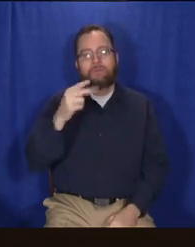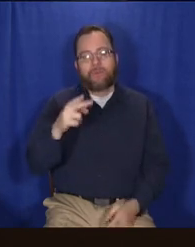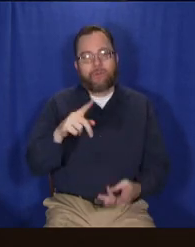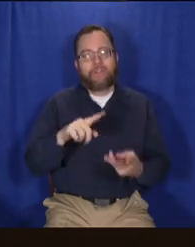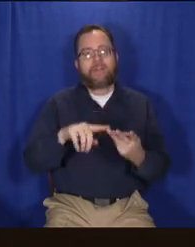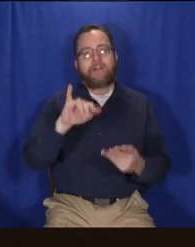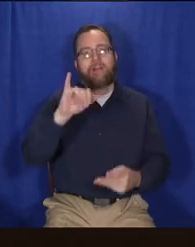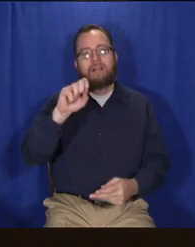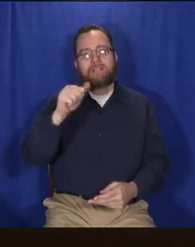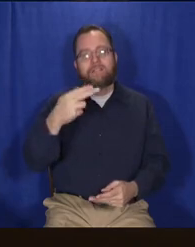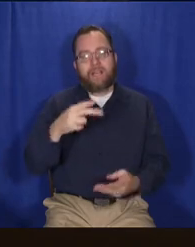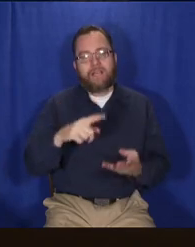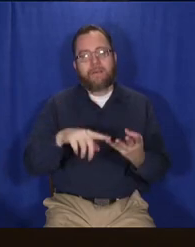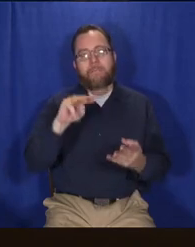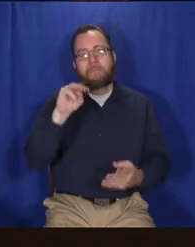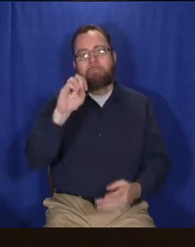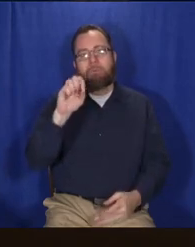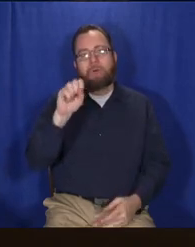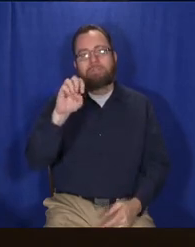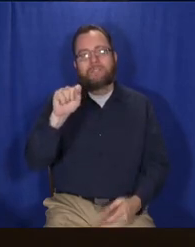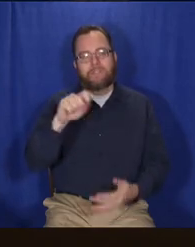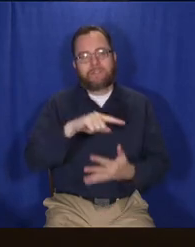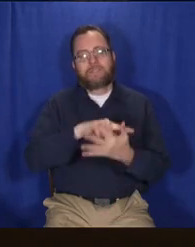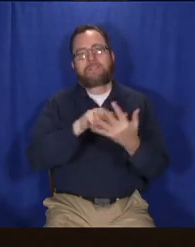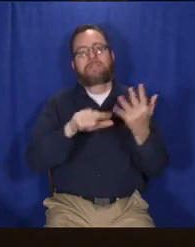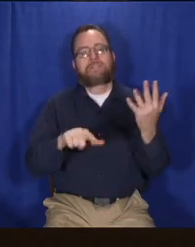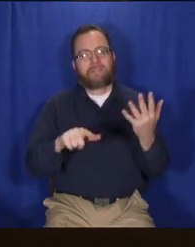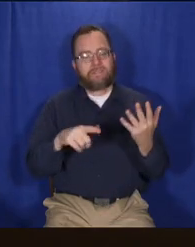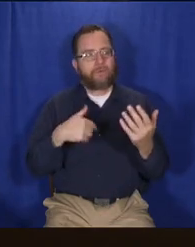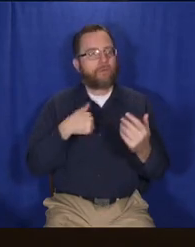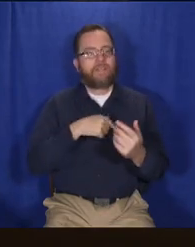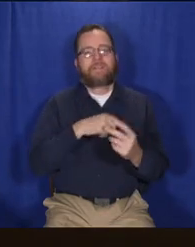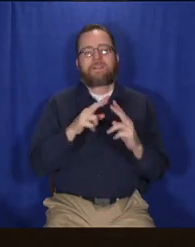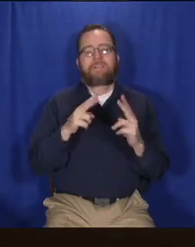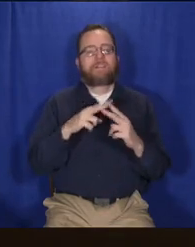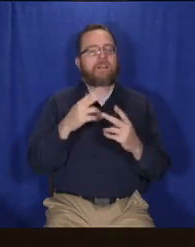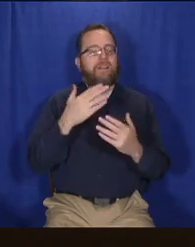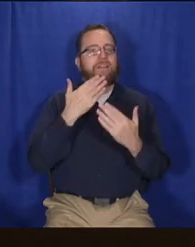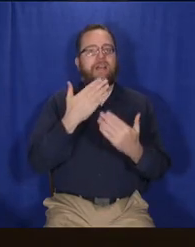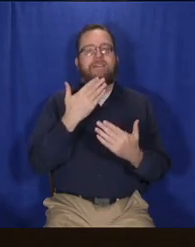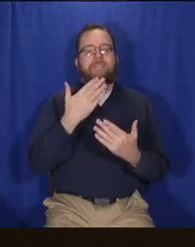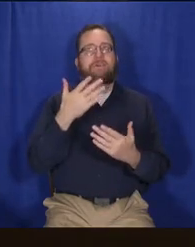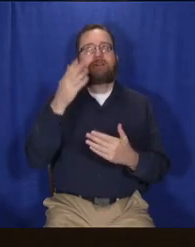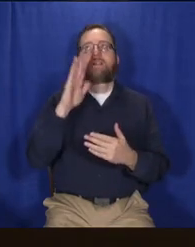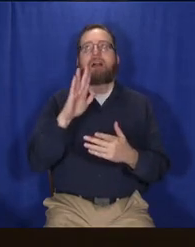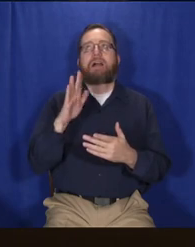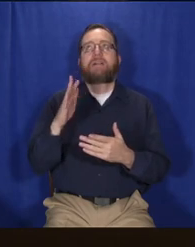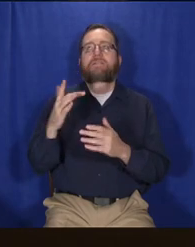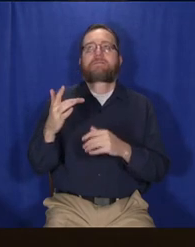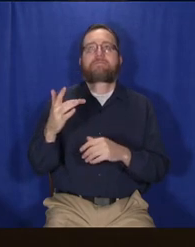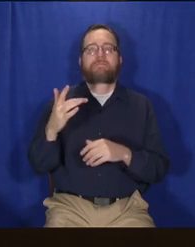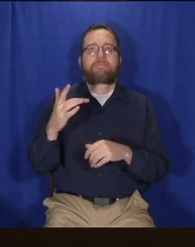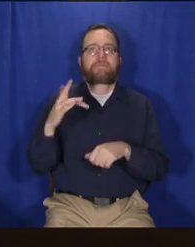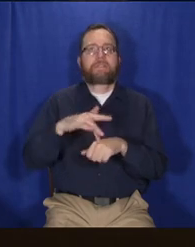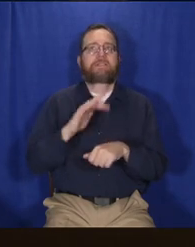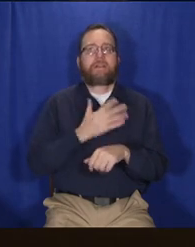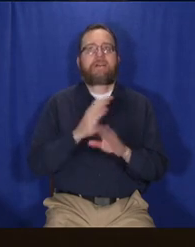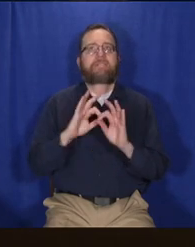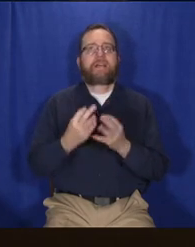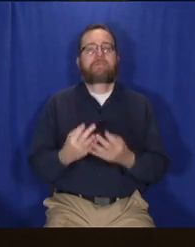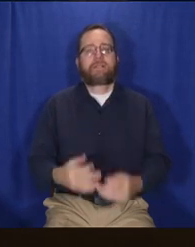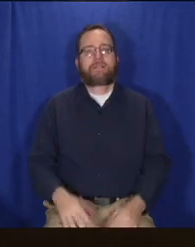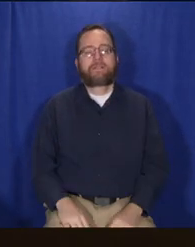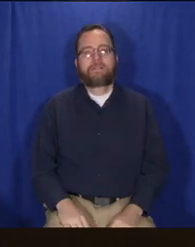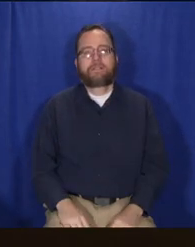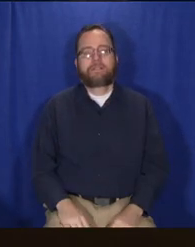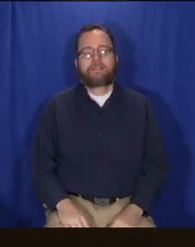down the line. And so, yeah, we're really thankful for all that God's done in our family. I only have three kids, and I can't remember all